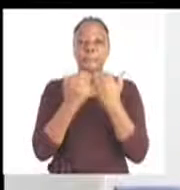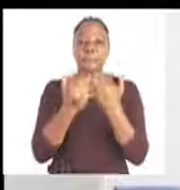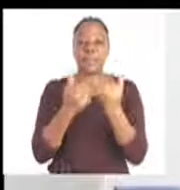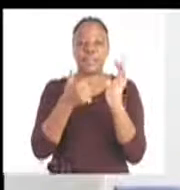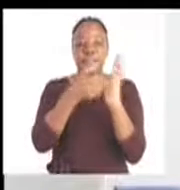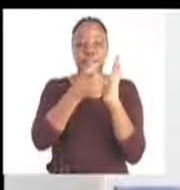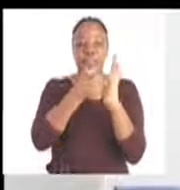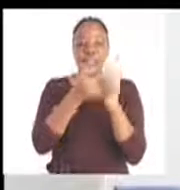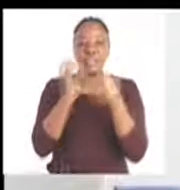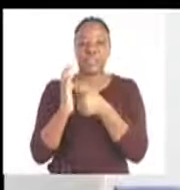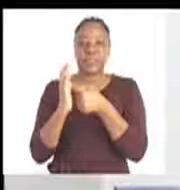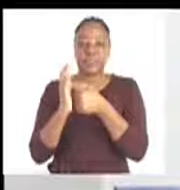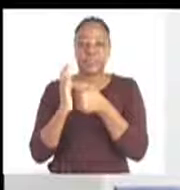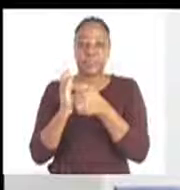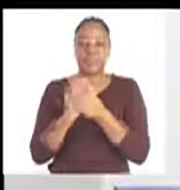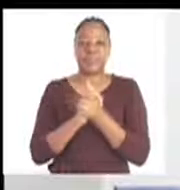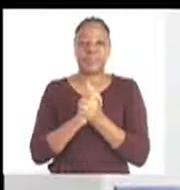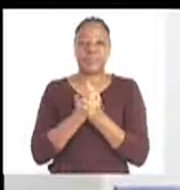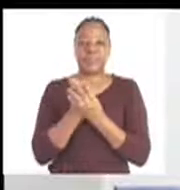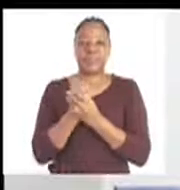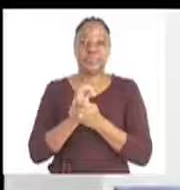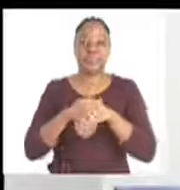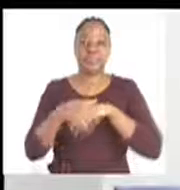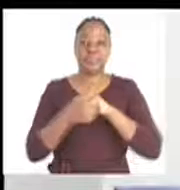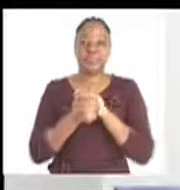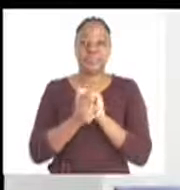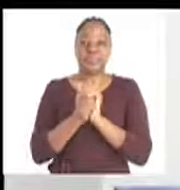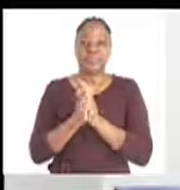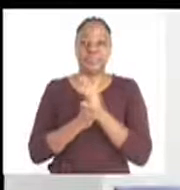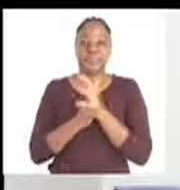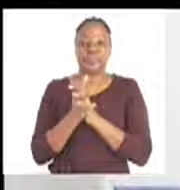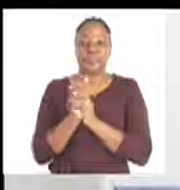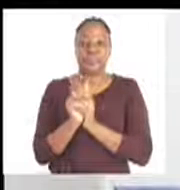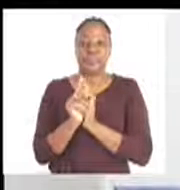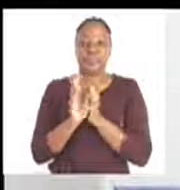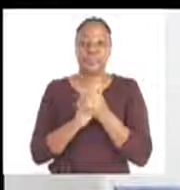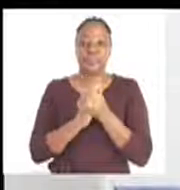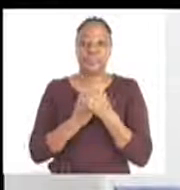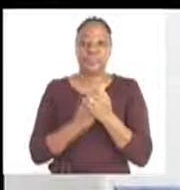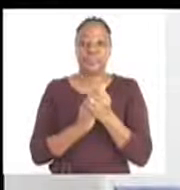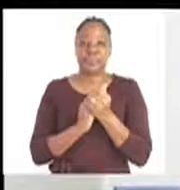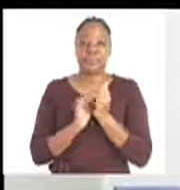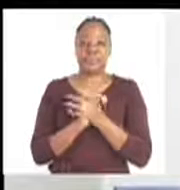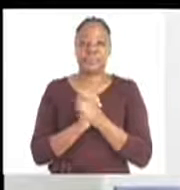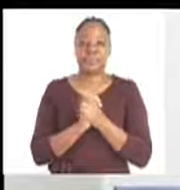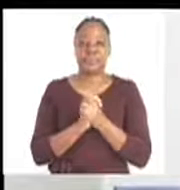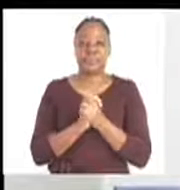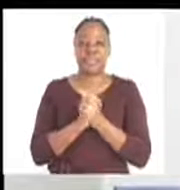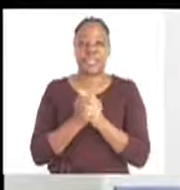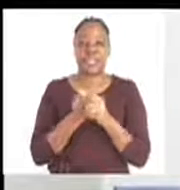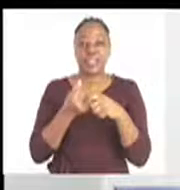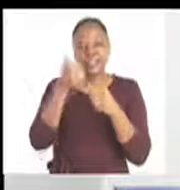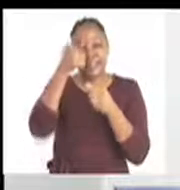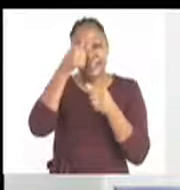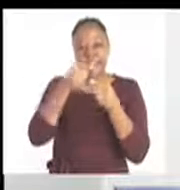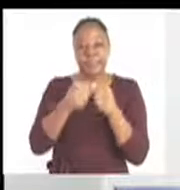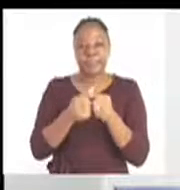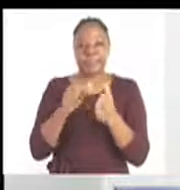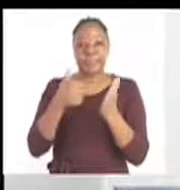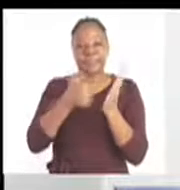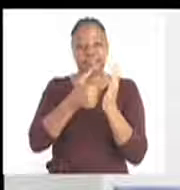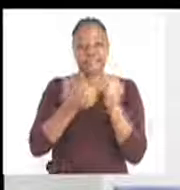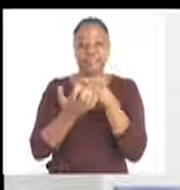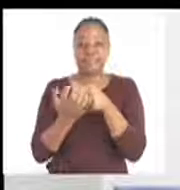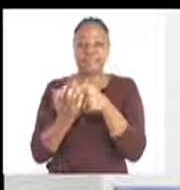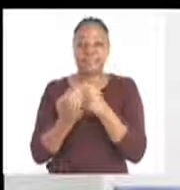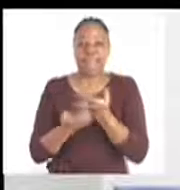to sanitize our hands. So let's take our sanitizer. Remember, sanitizing helps to make sure